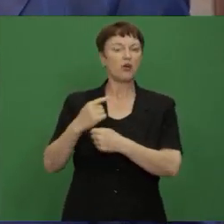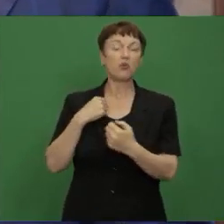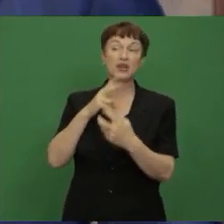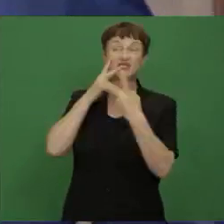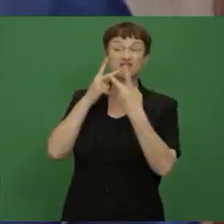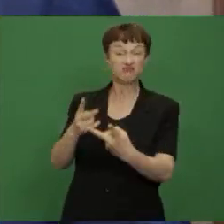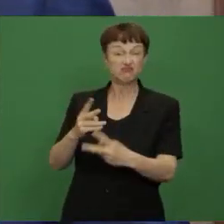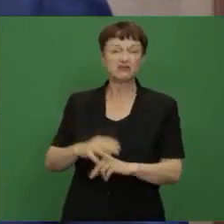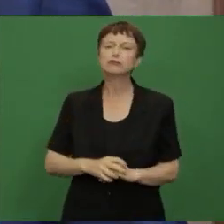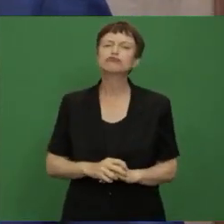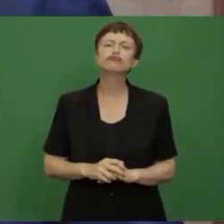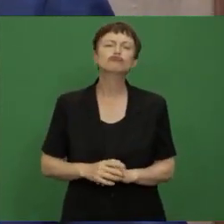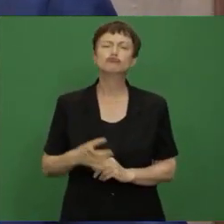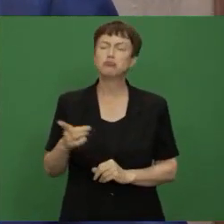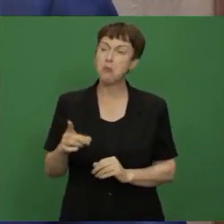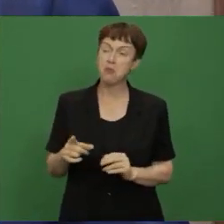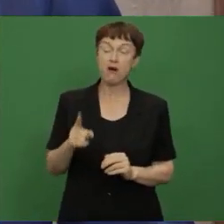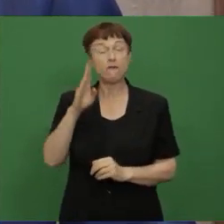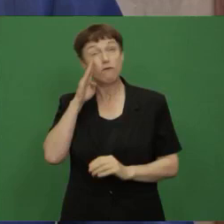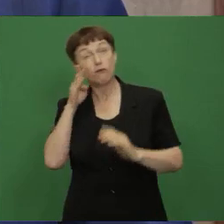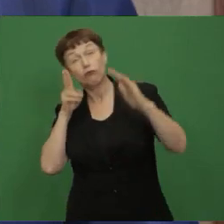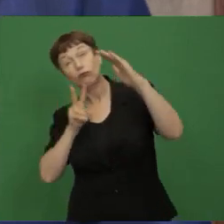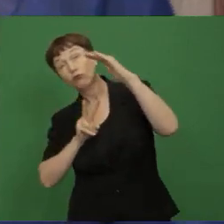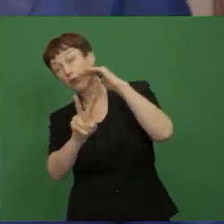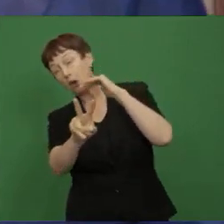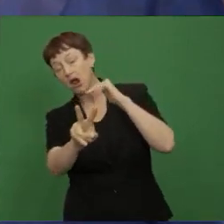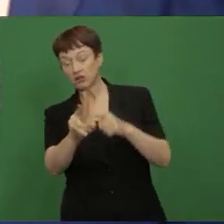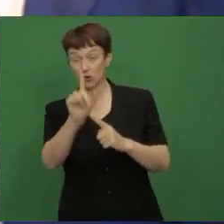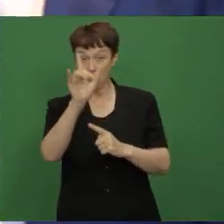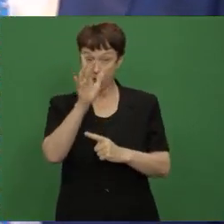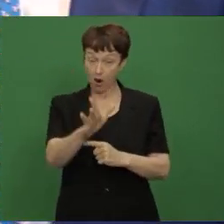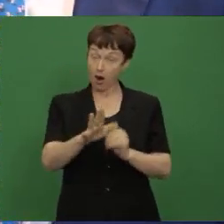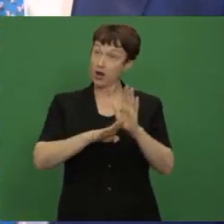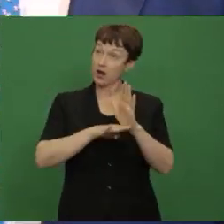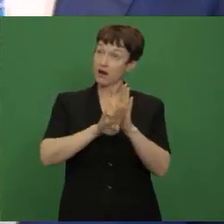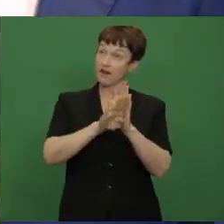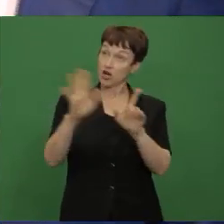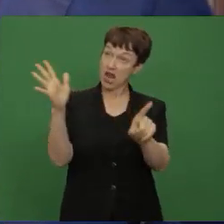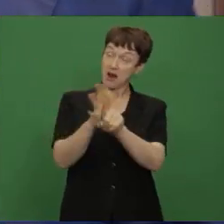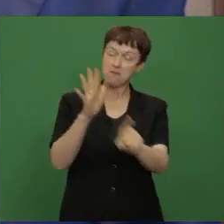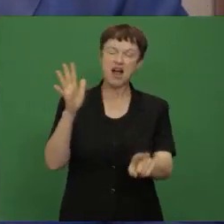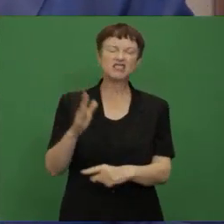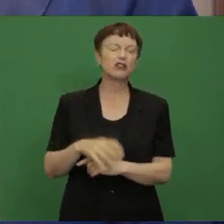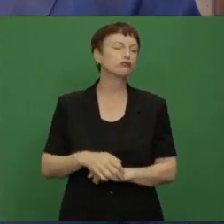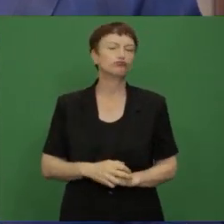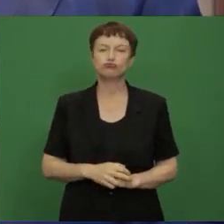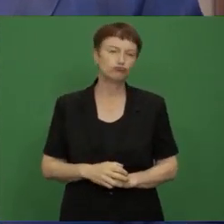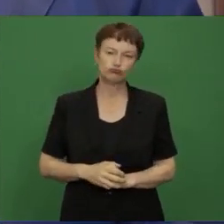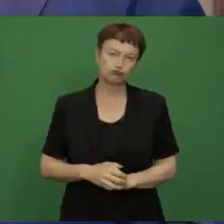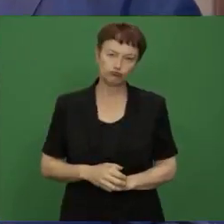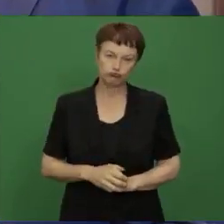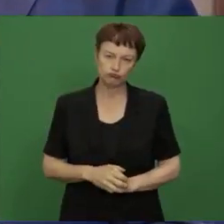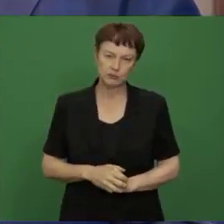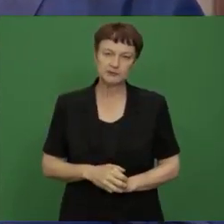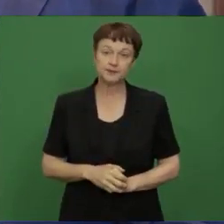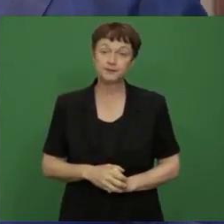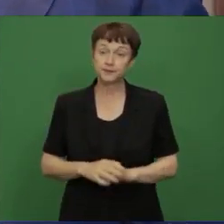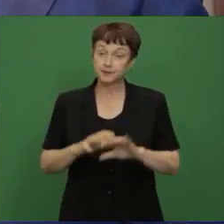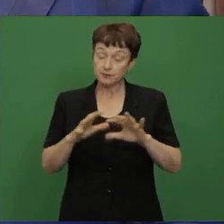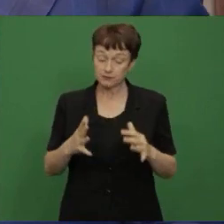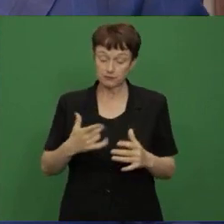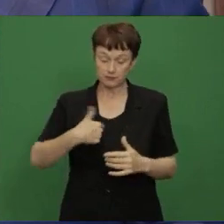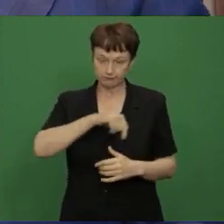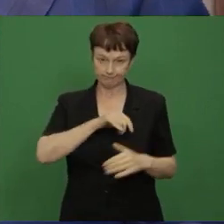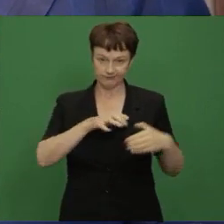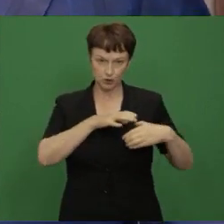not assessed to pose a significant risk to the inflation outlook. The approach of